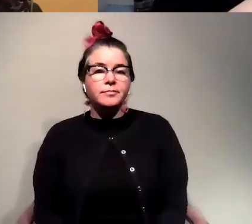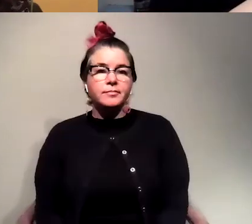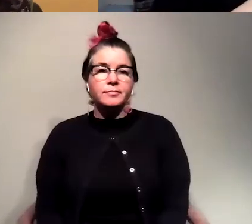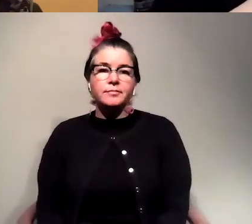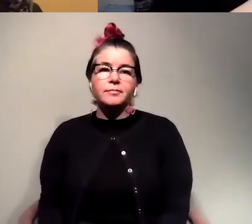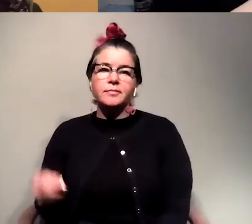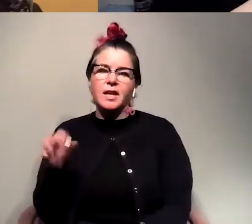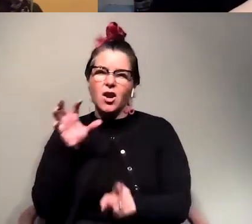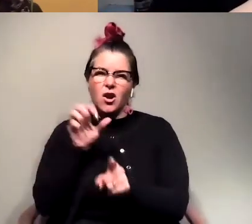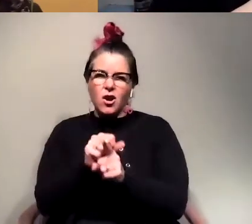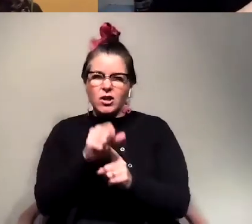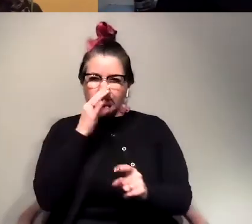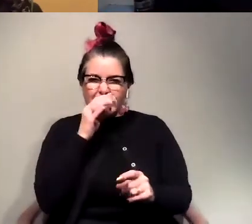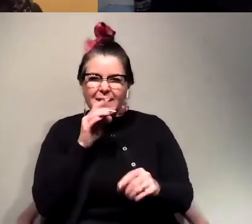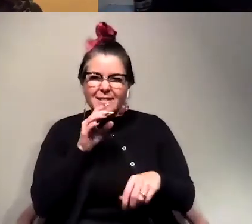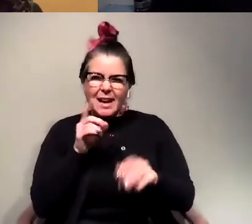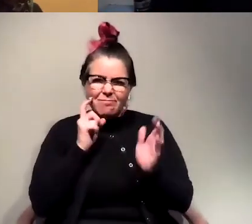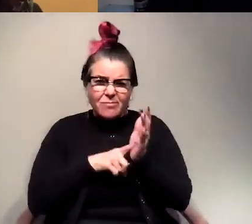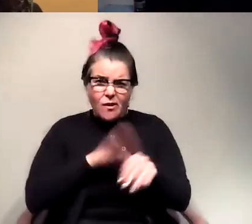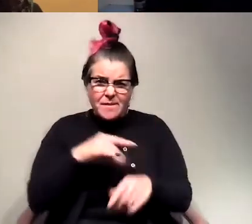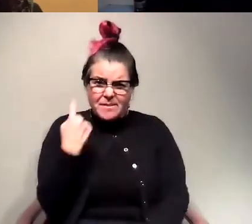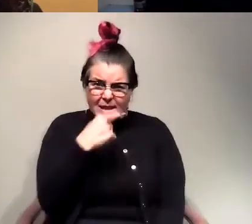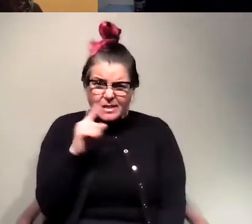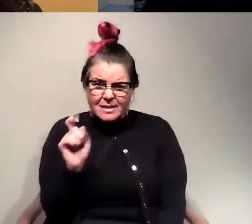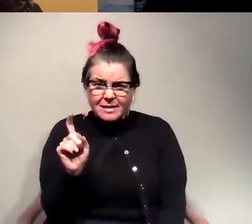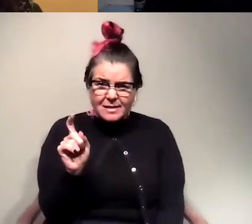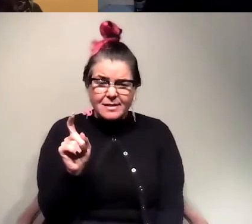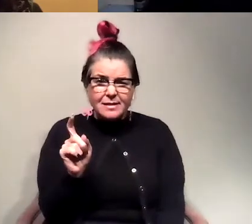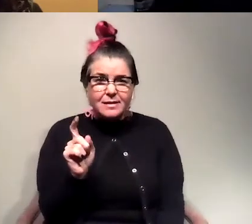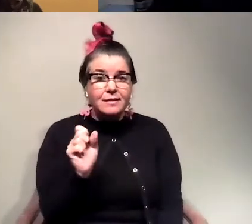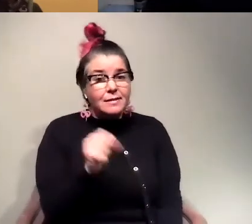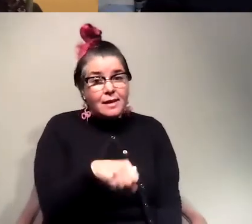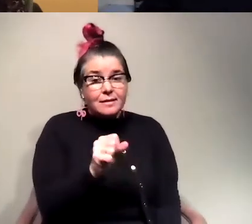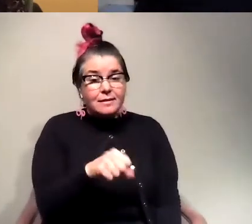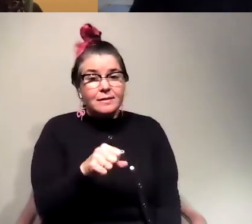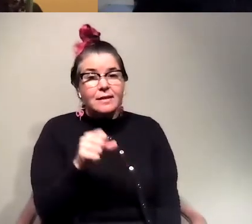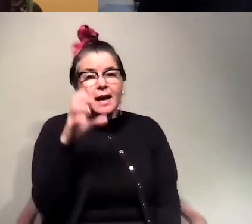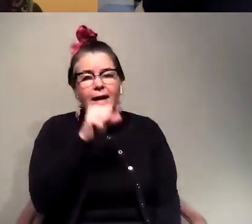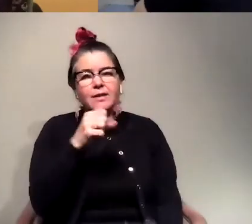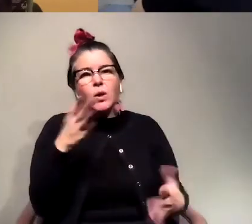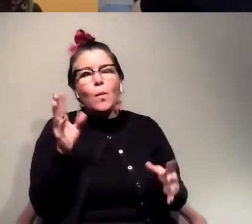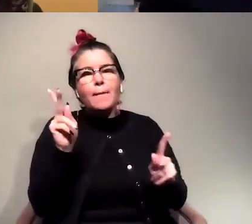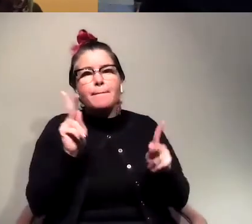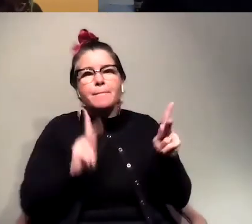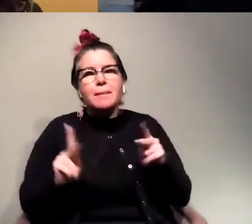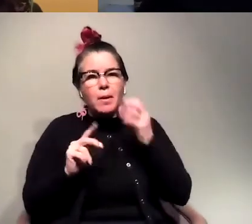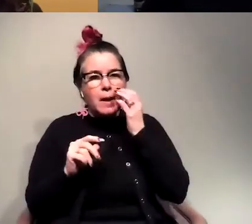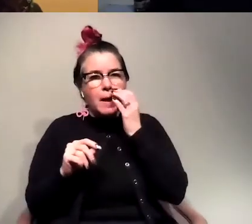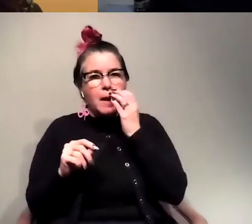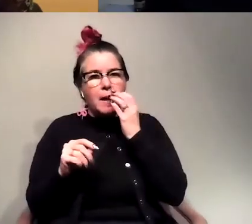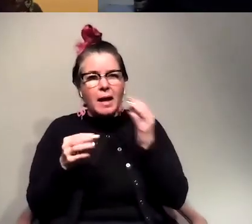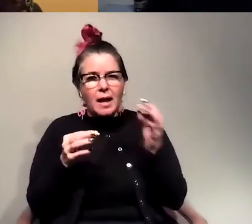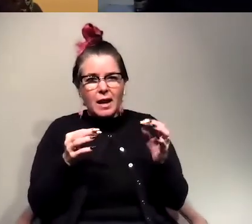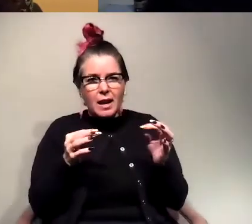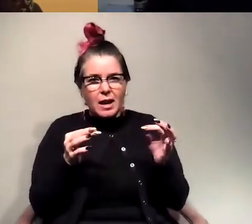faces. Like, Yeah. So you that's get crazy. people, yeah. So I guess they don't want people. Like looking I at I don't I